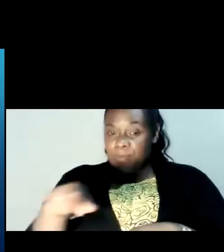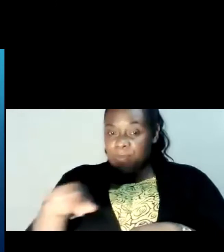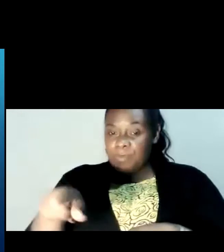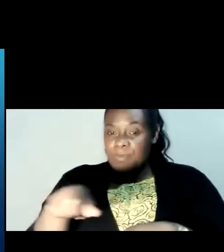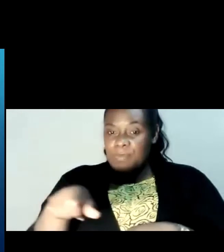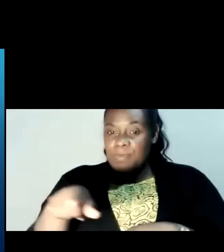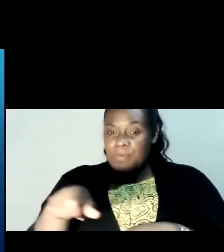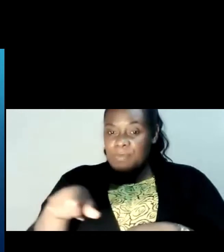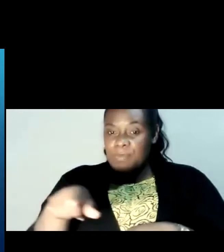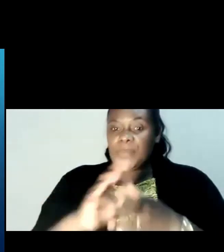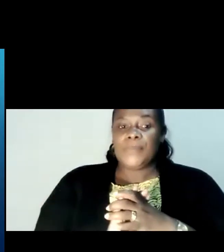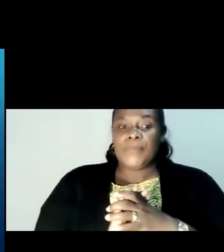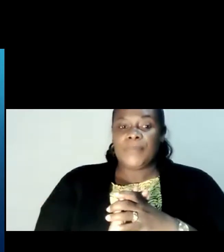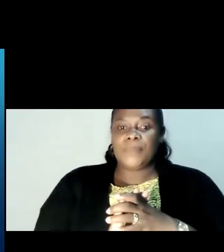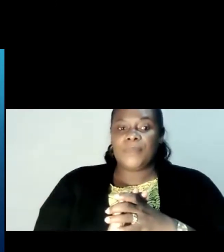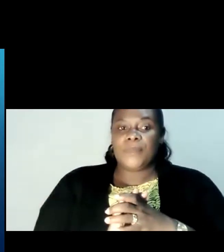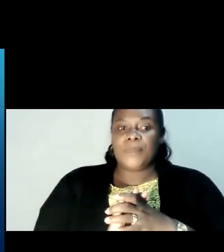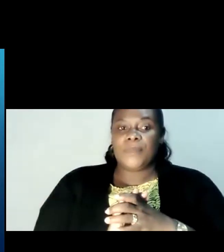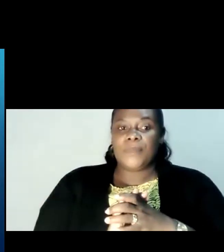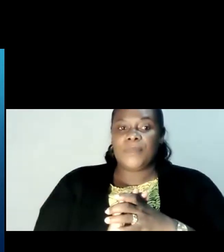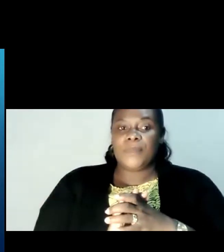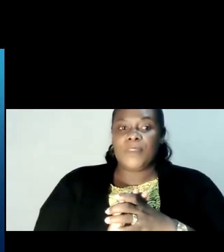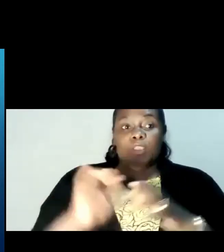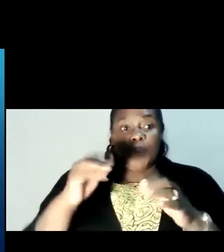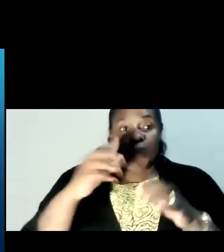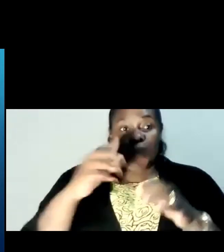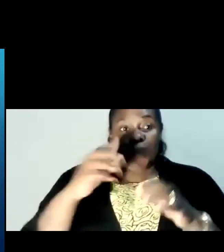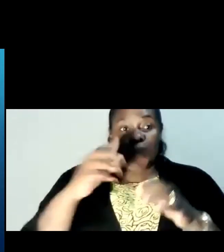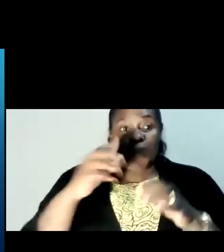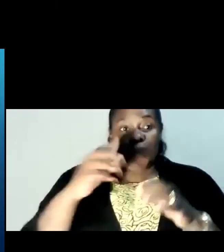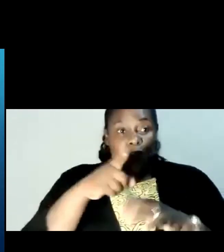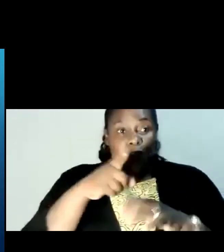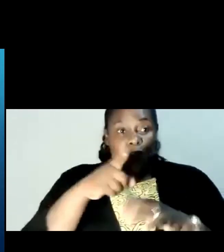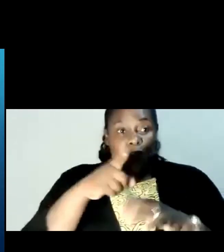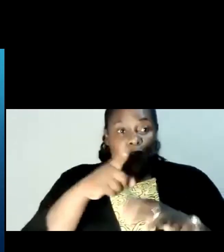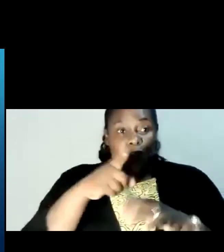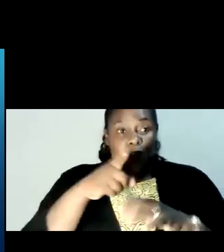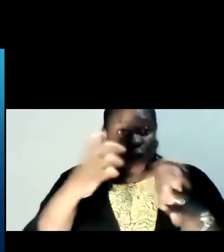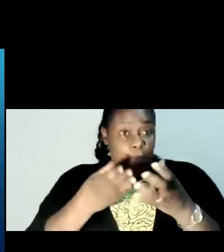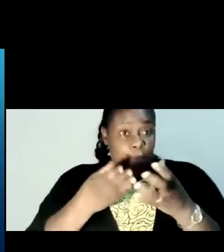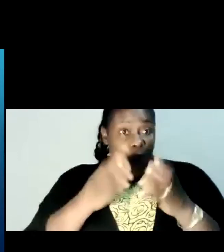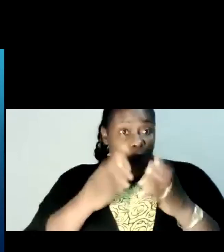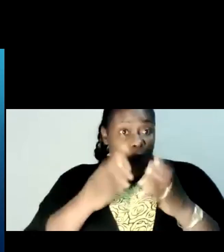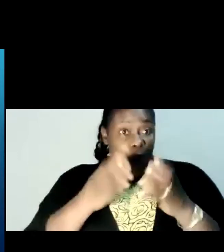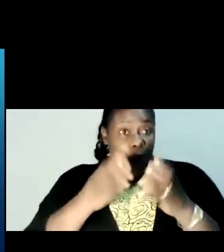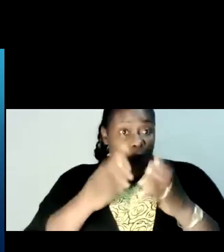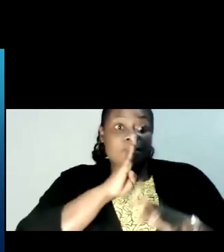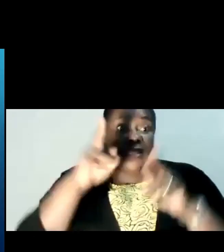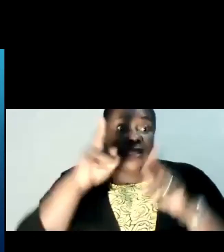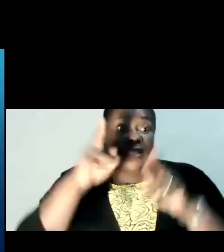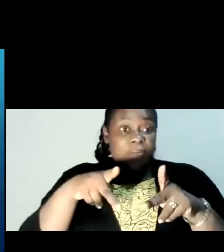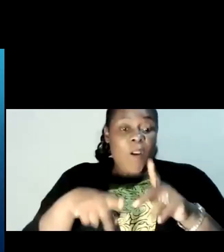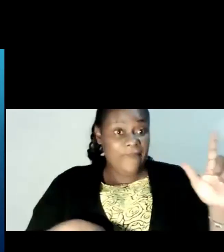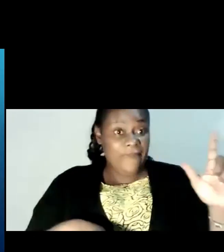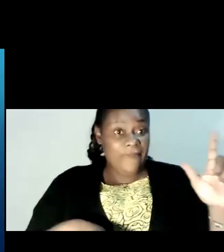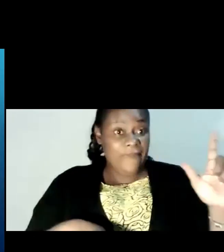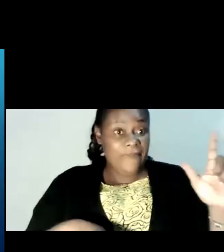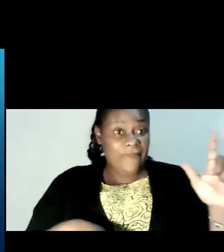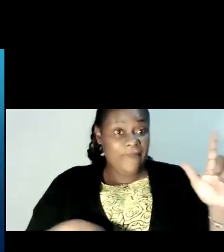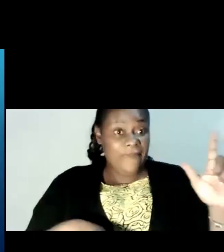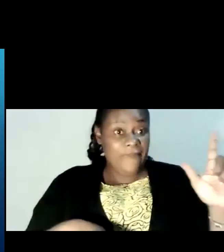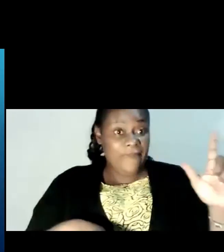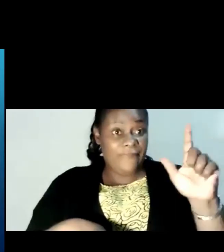to be the person on the left or the person on the right, the people in the right, in our old